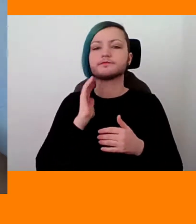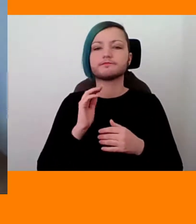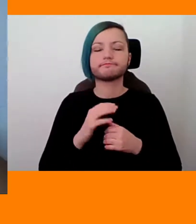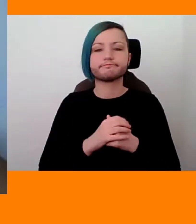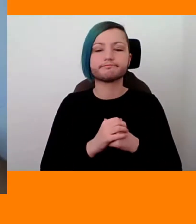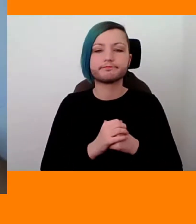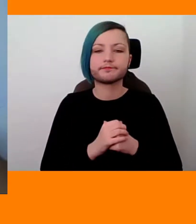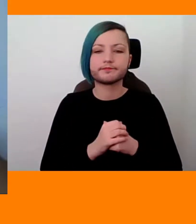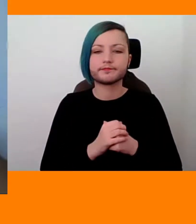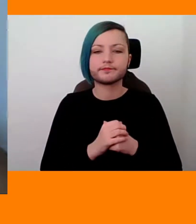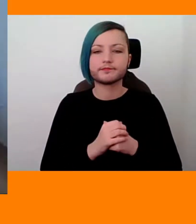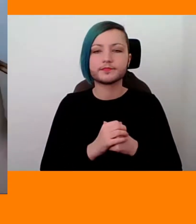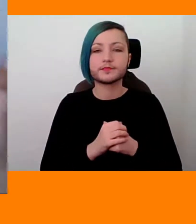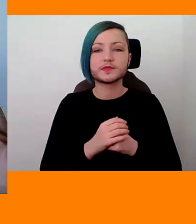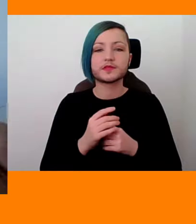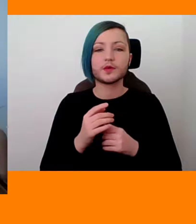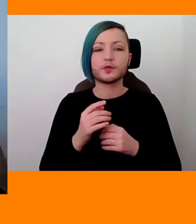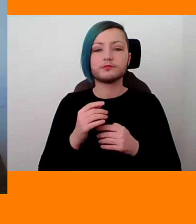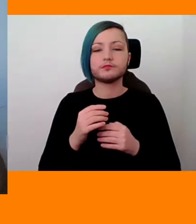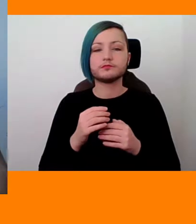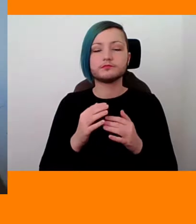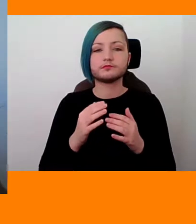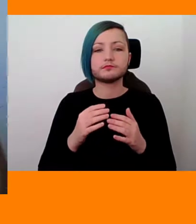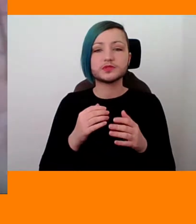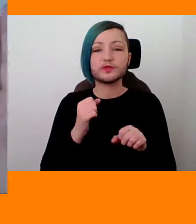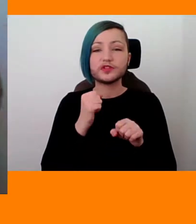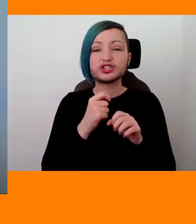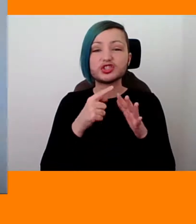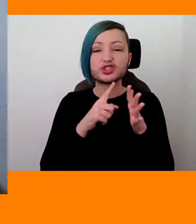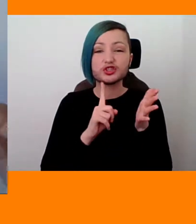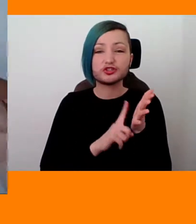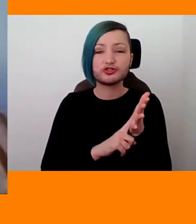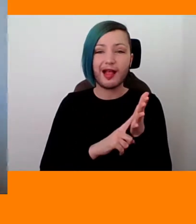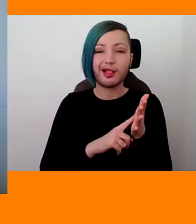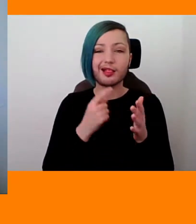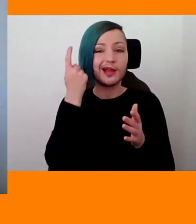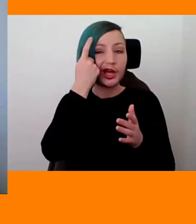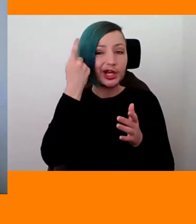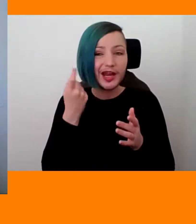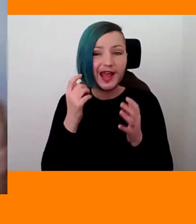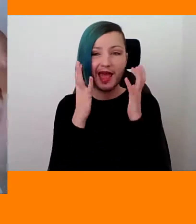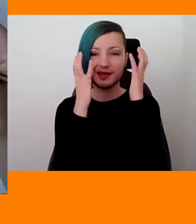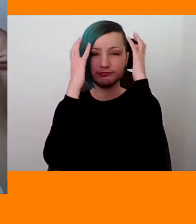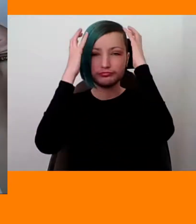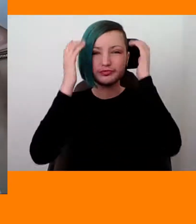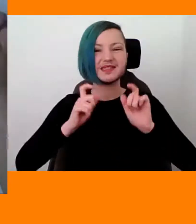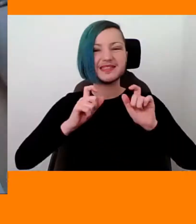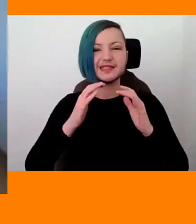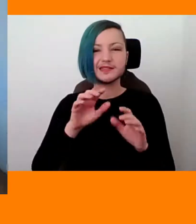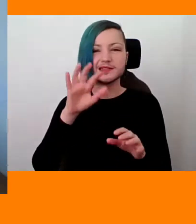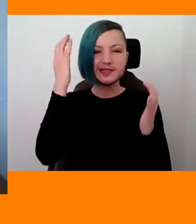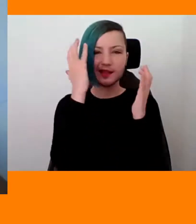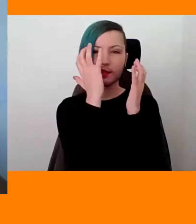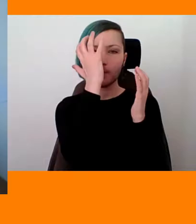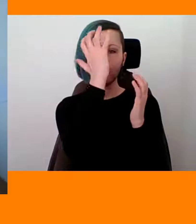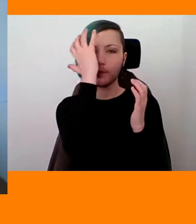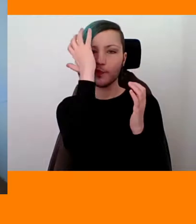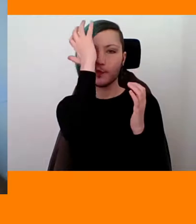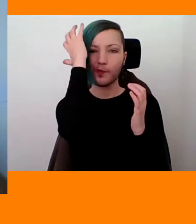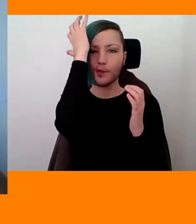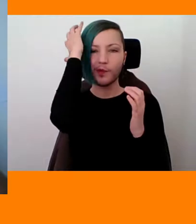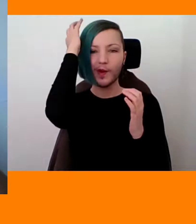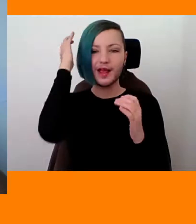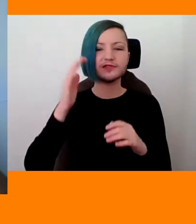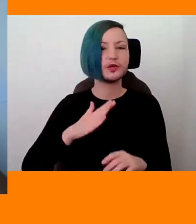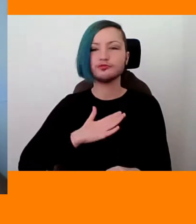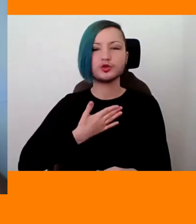head. Curly hair, even when it's gelled down to the head, it's still going to have a sort of wave to it. You don't want to draw